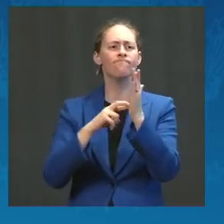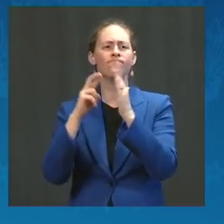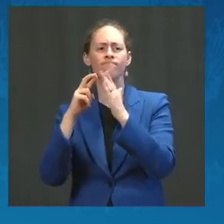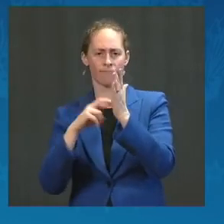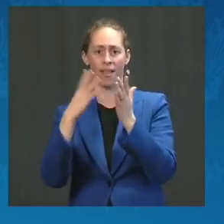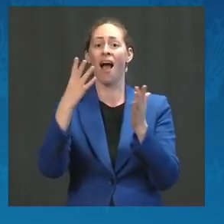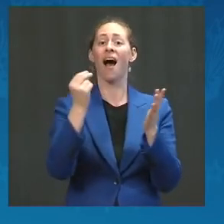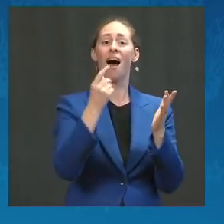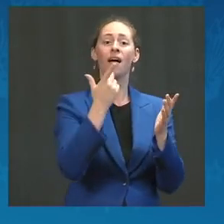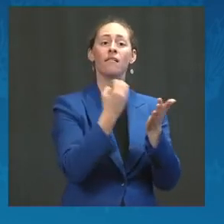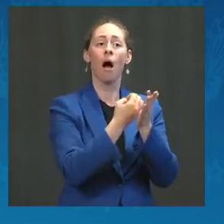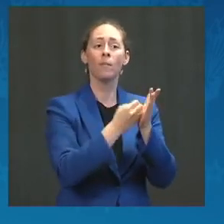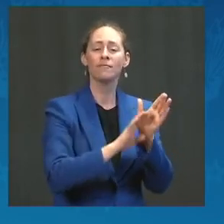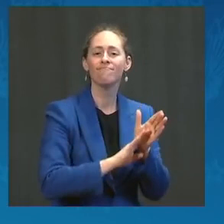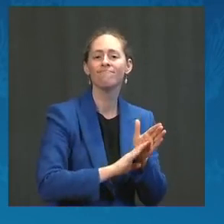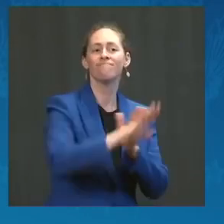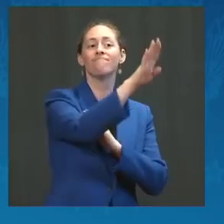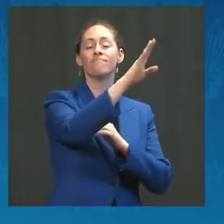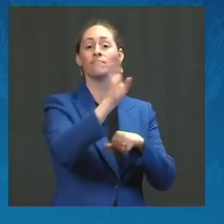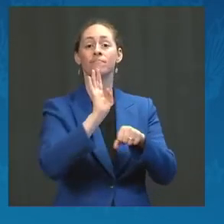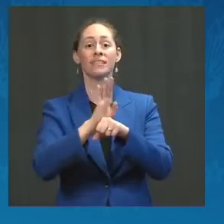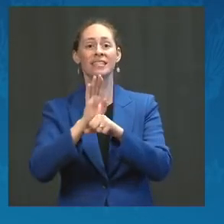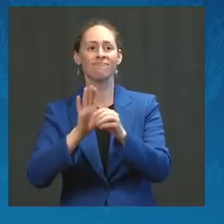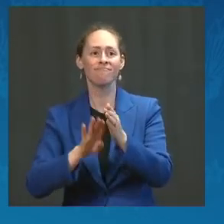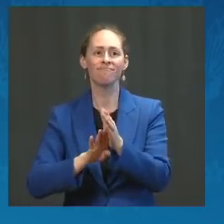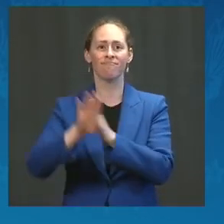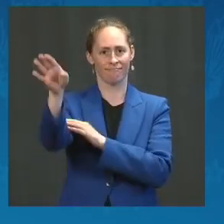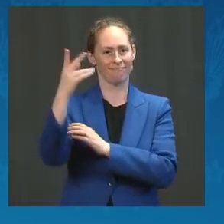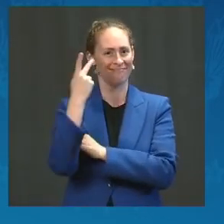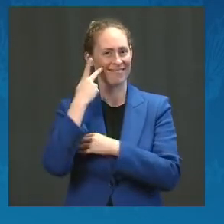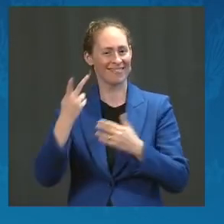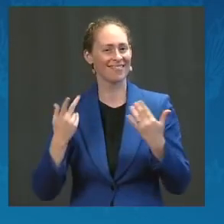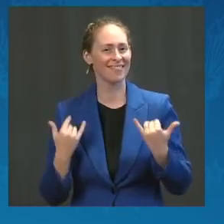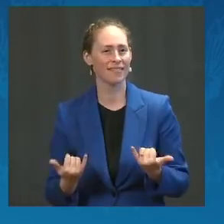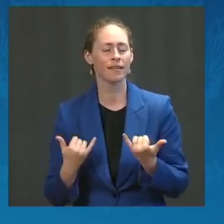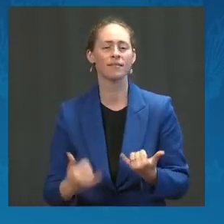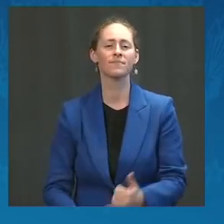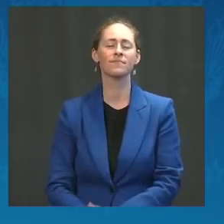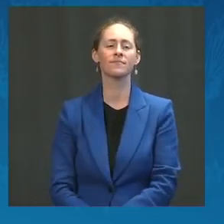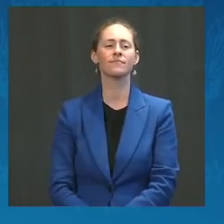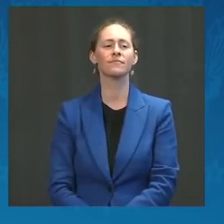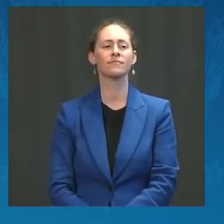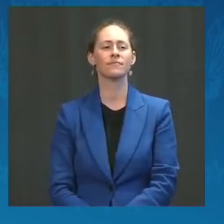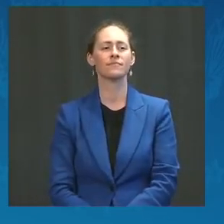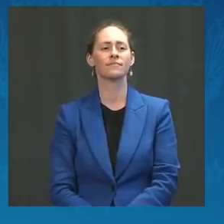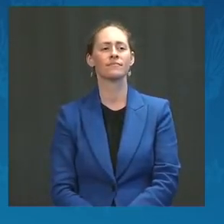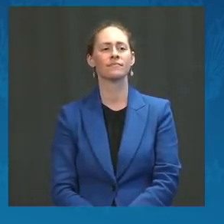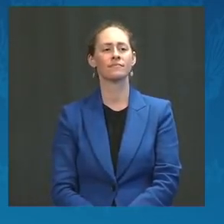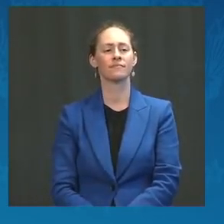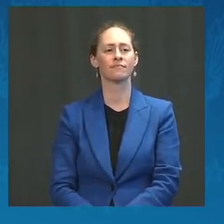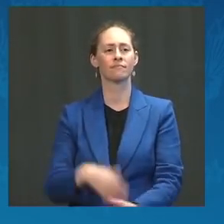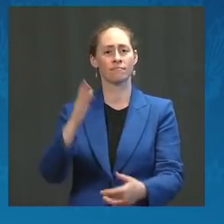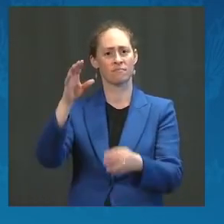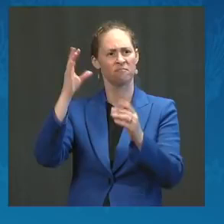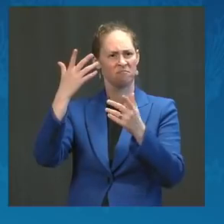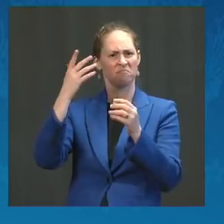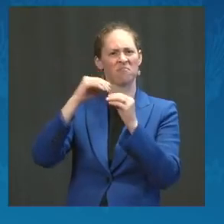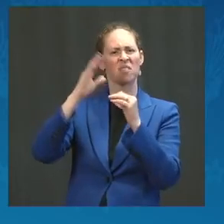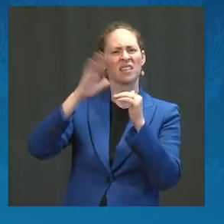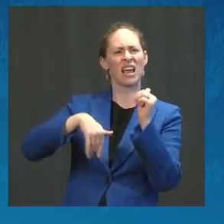need, our economy is recovering. More than 3 million Americans are back to work since I was sworn